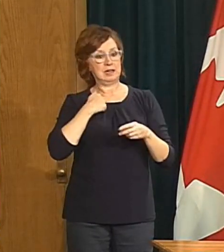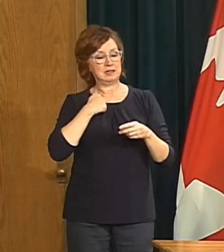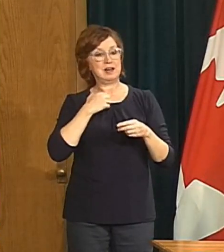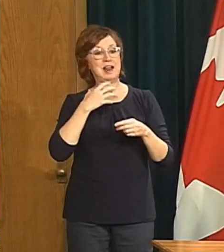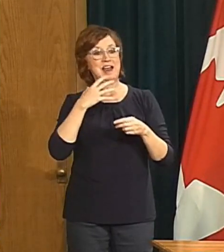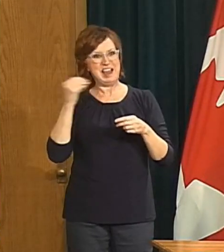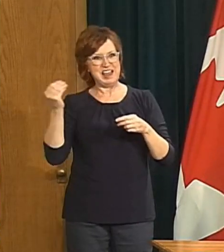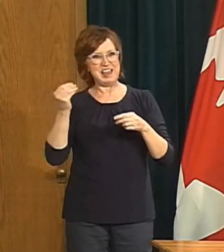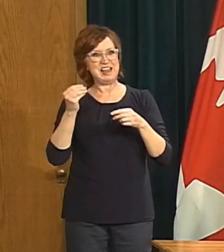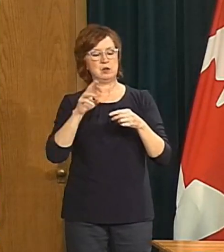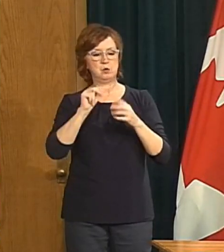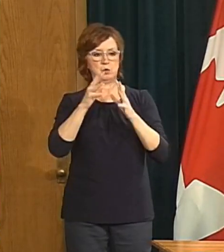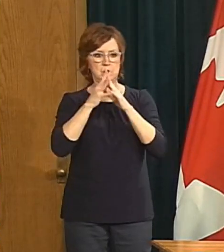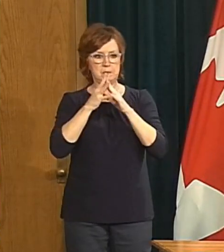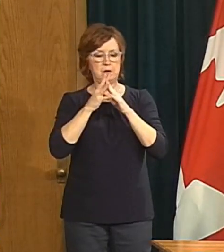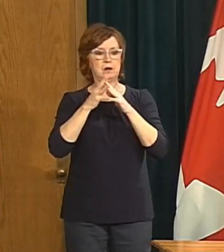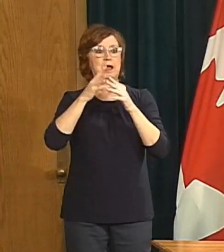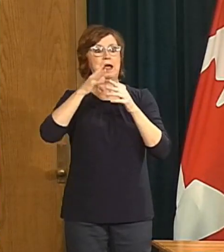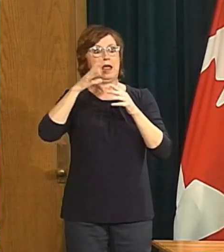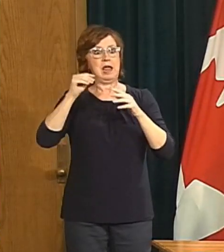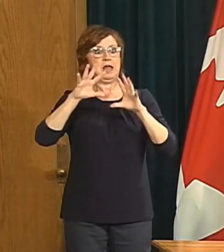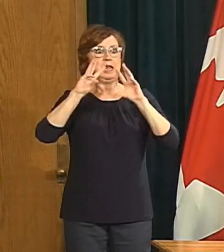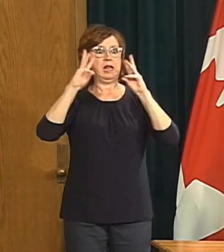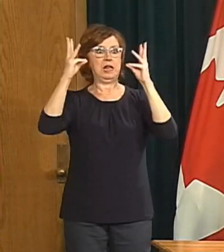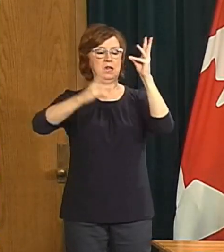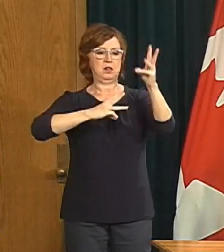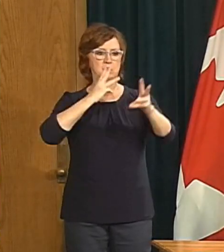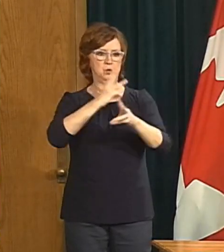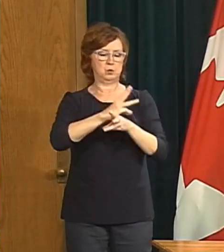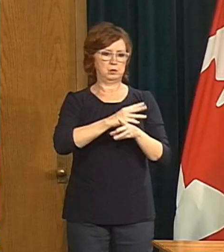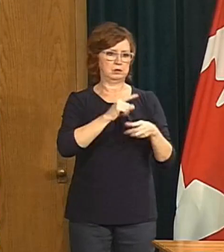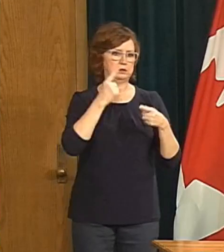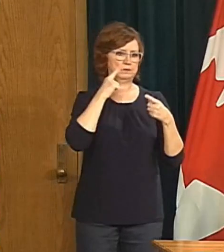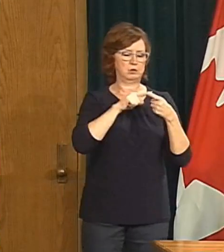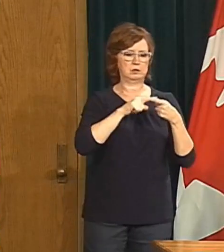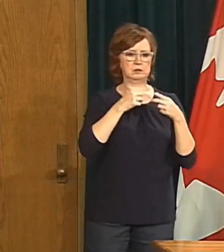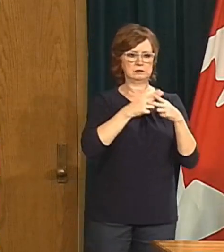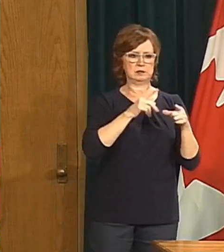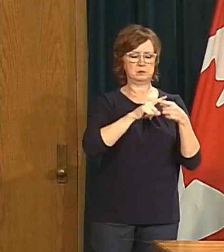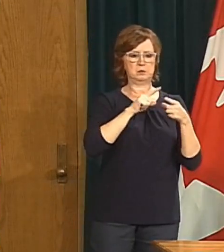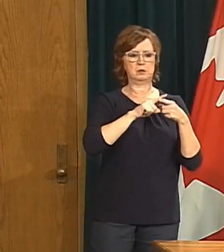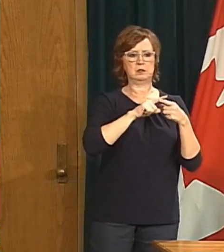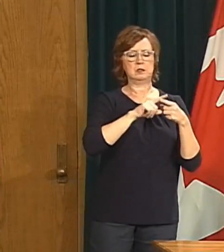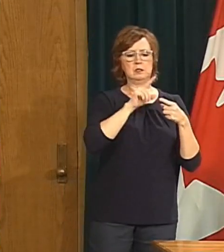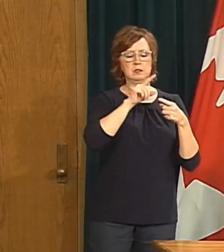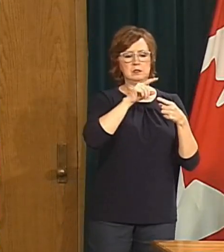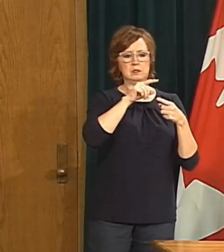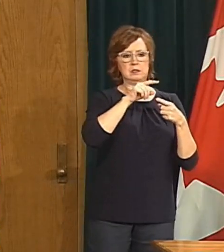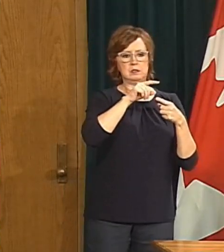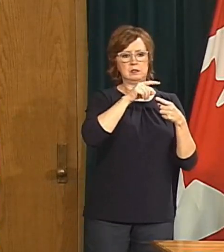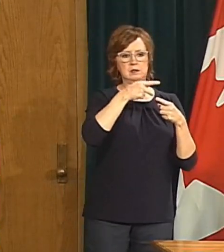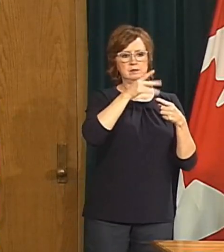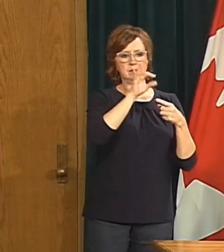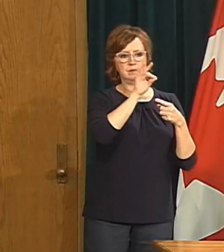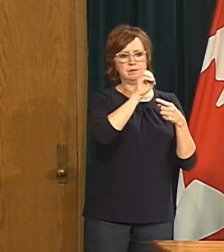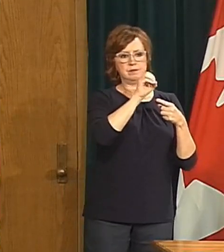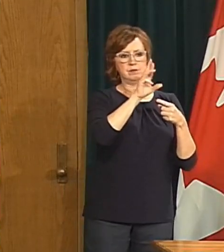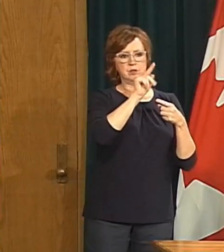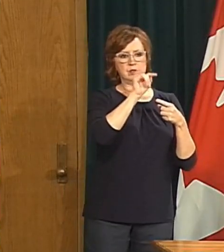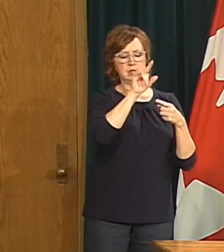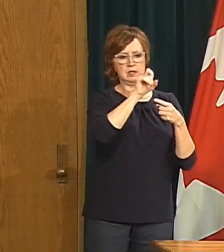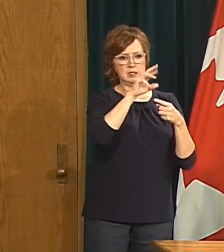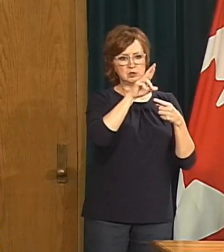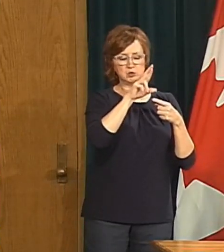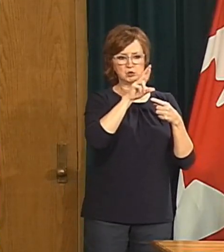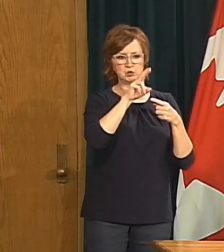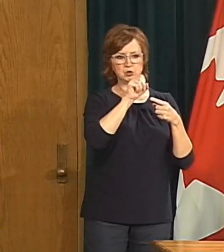thinking of potash fertilizer. I'm thinking of the zero-till drills that we produce in numerous manufacturing facilities